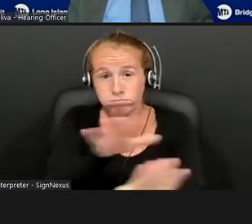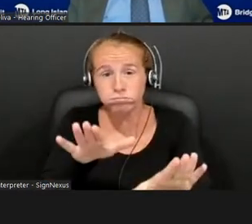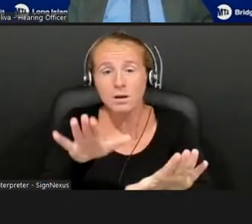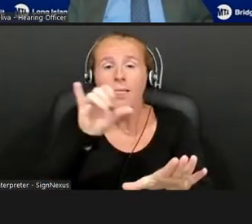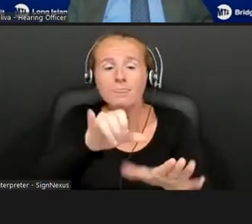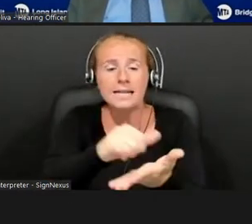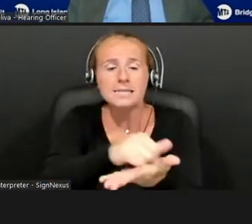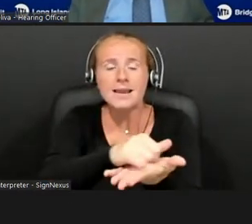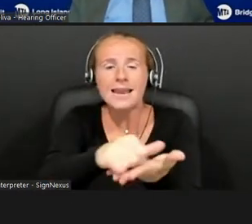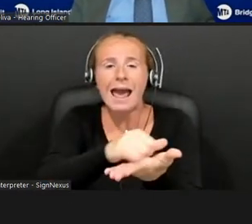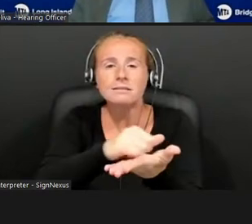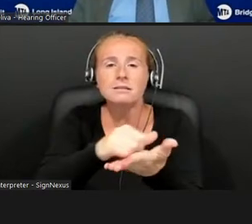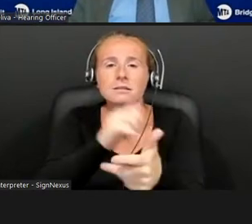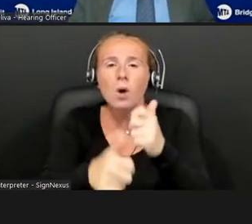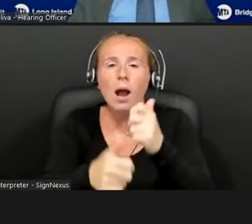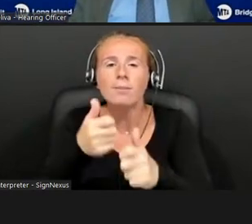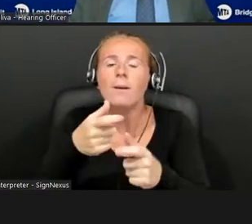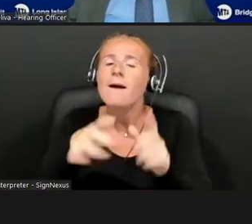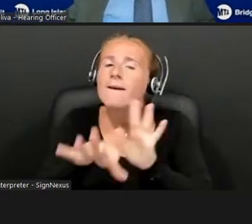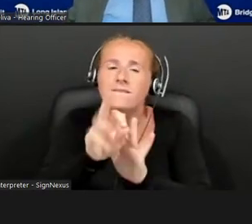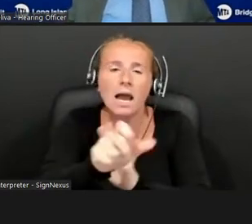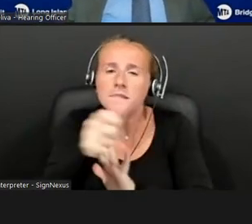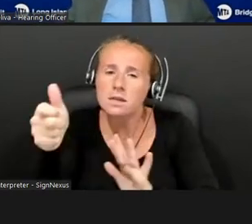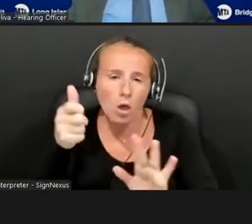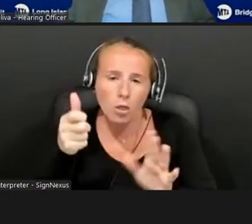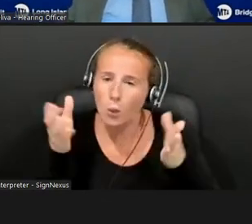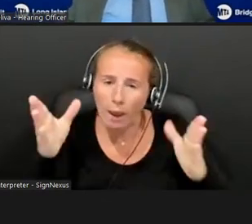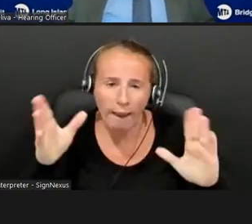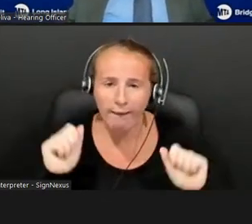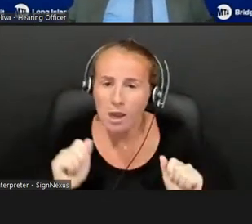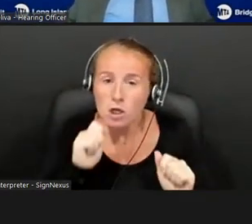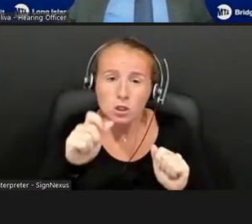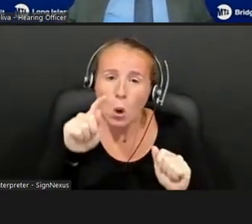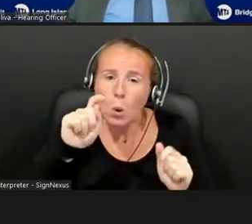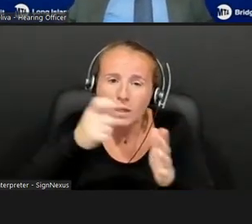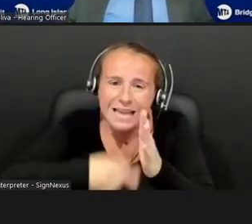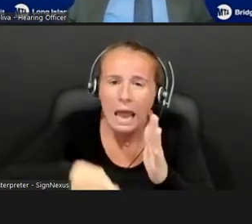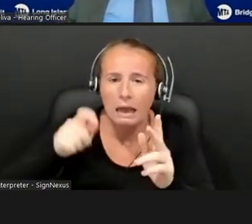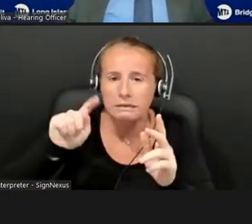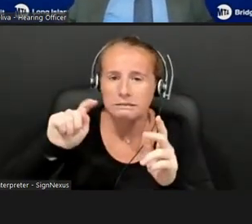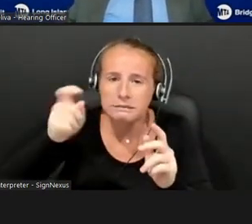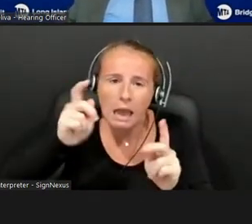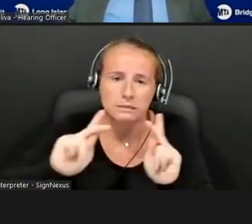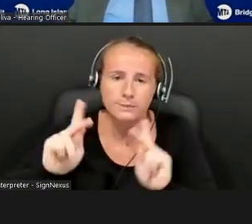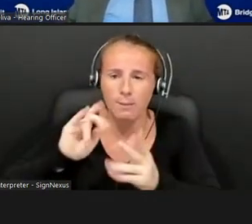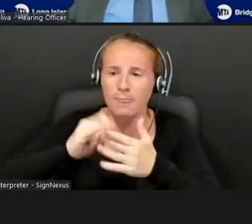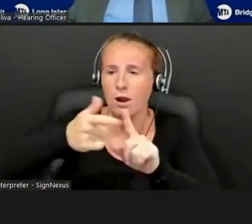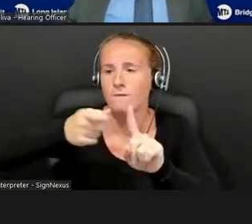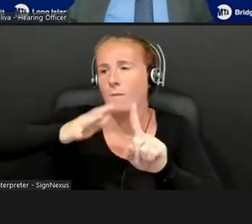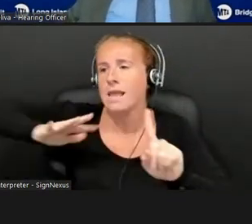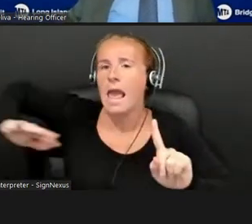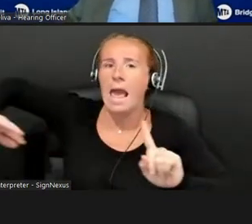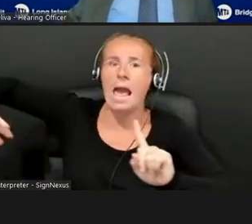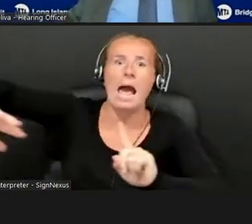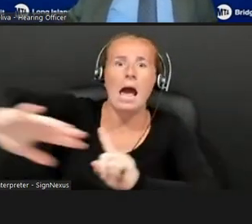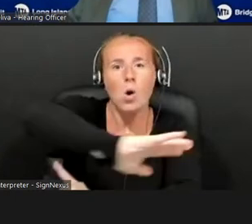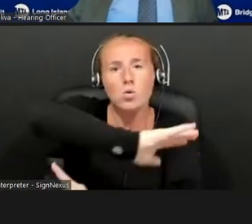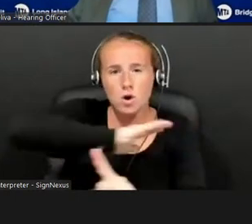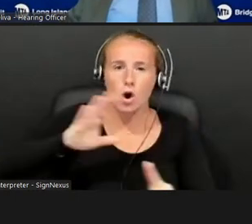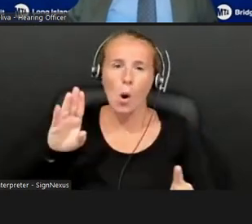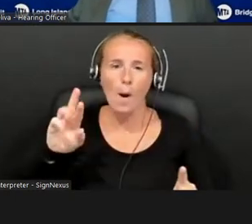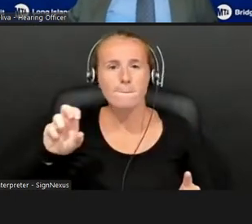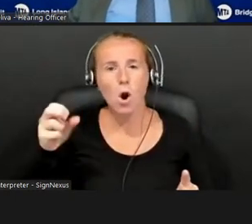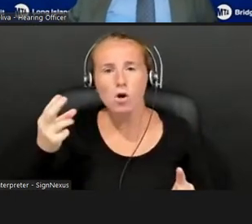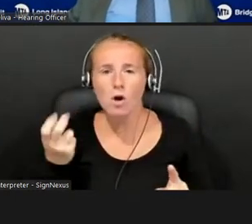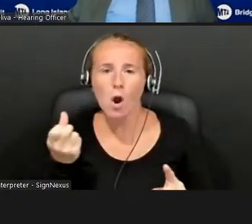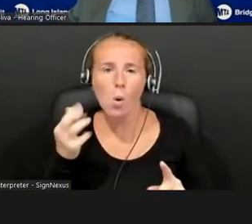find another way to reduce the emissions do not tax people who come in from the outer boroughs and people who come in from out of